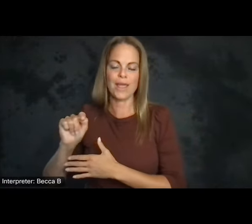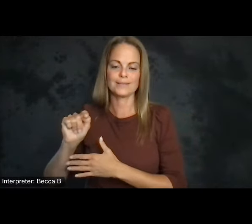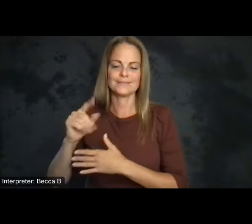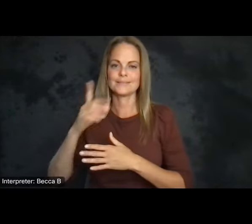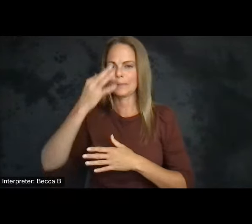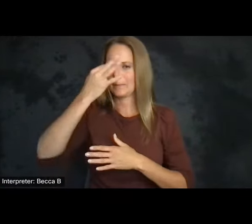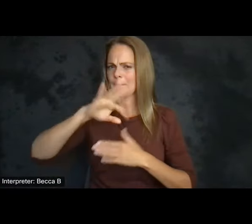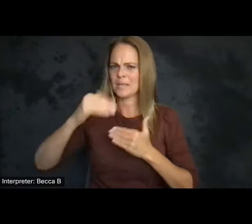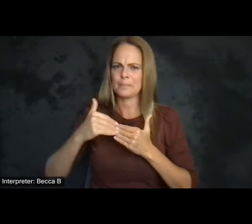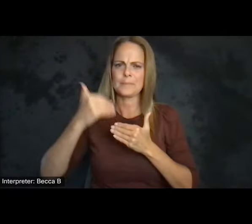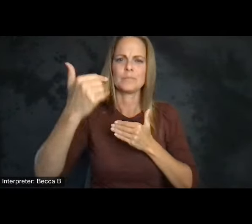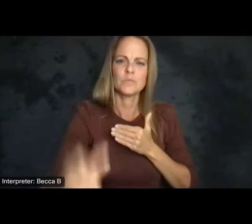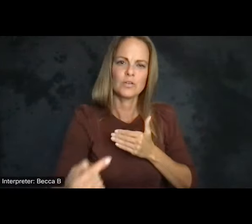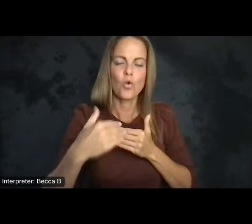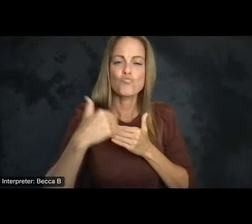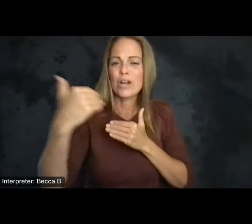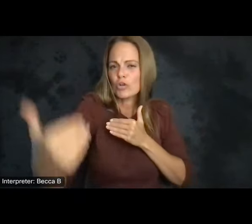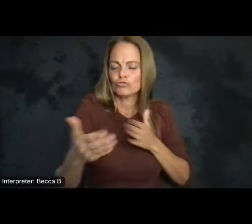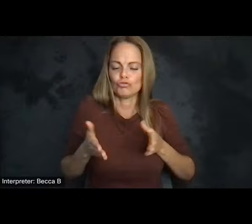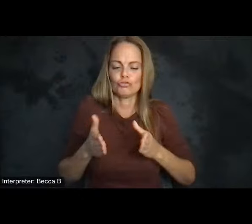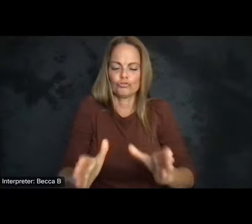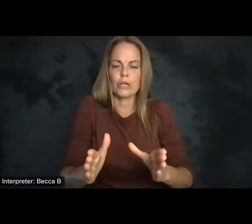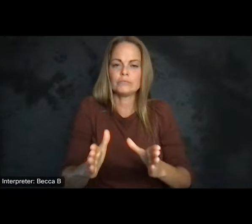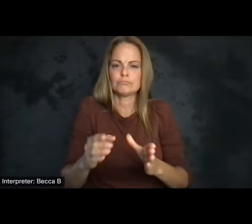street. I